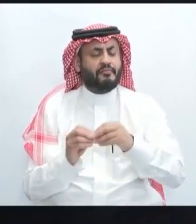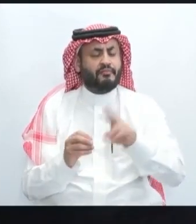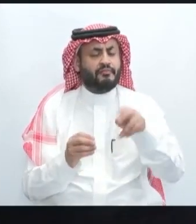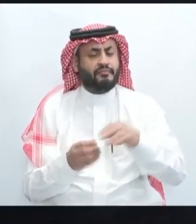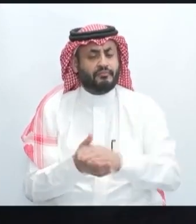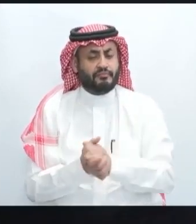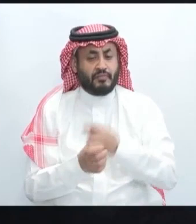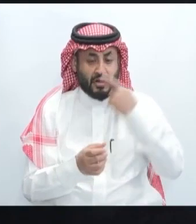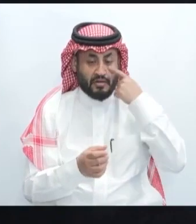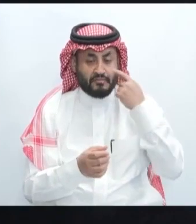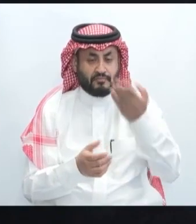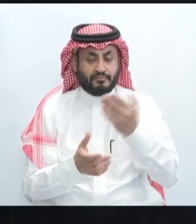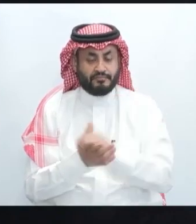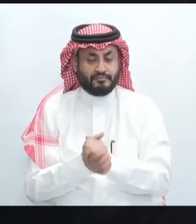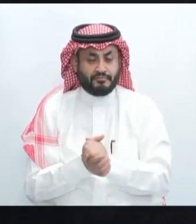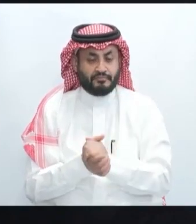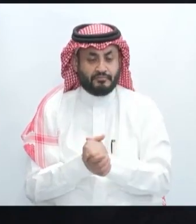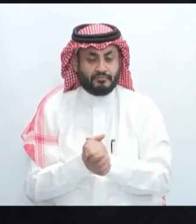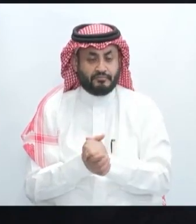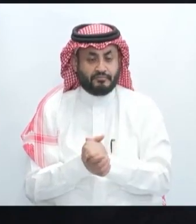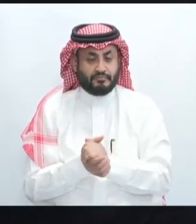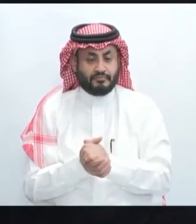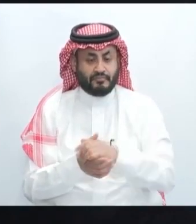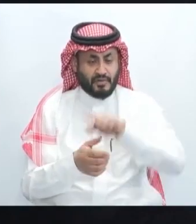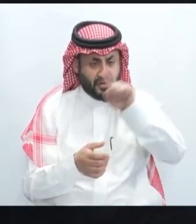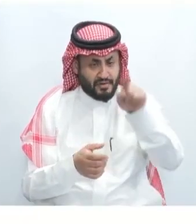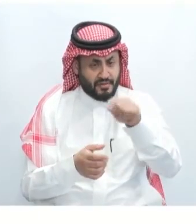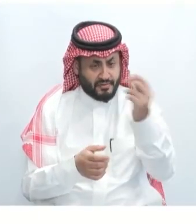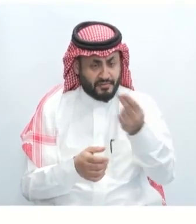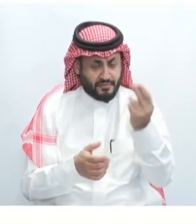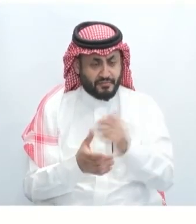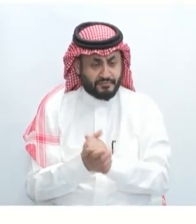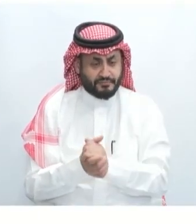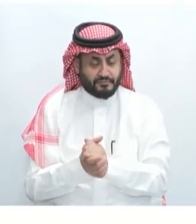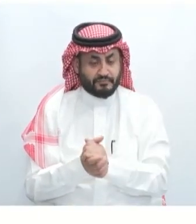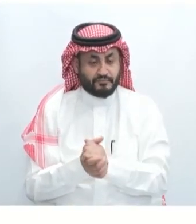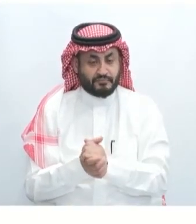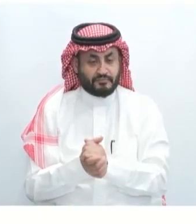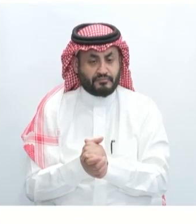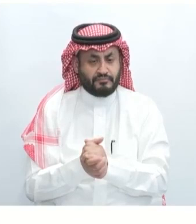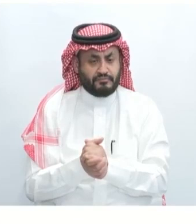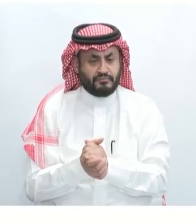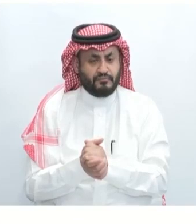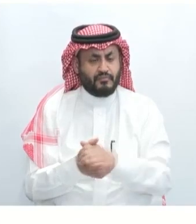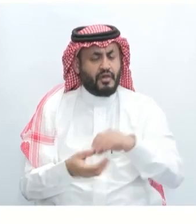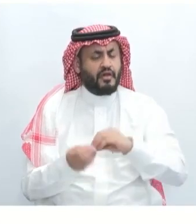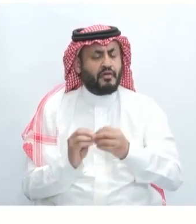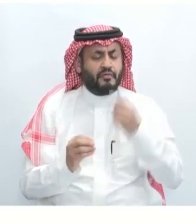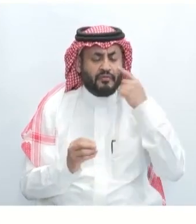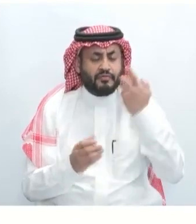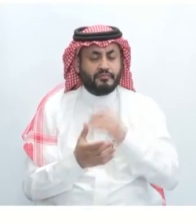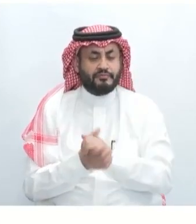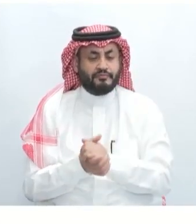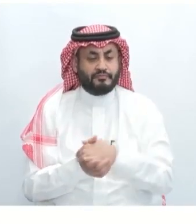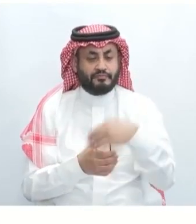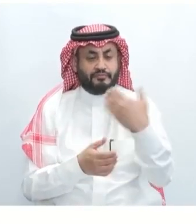color here? Yes. Can you color the shape here? Yes. Is it purple? What does it mean, purple? Yes,